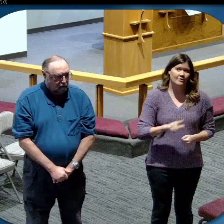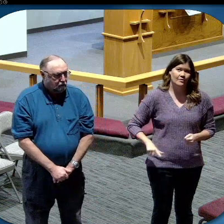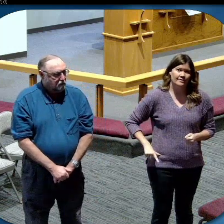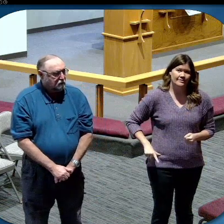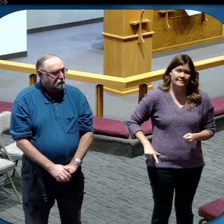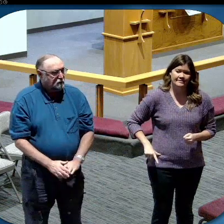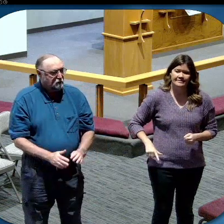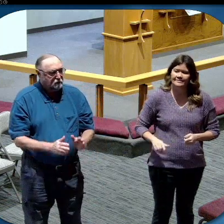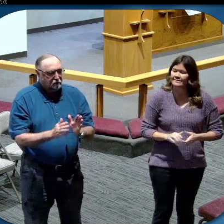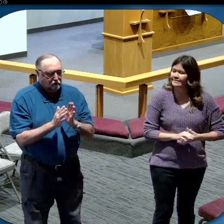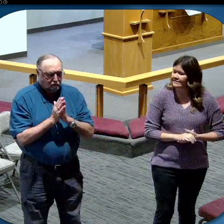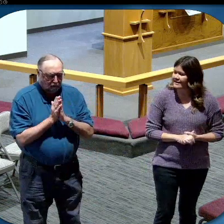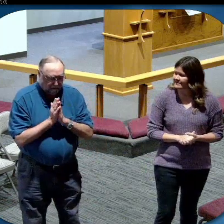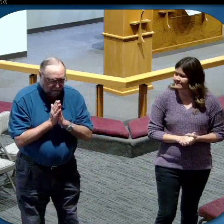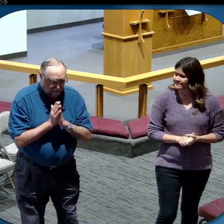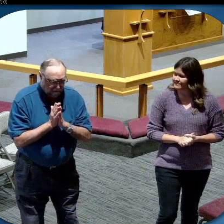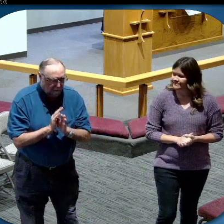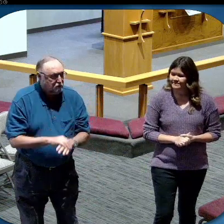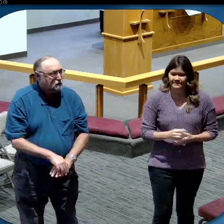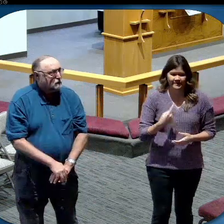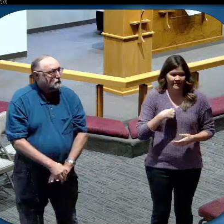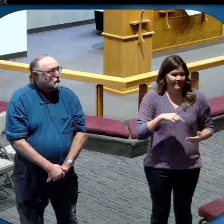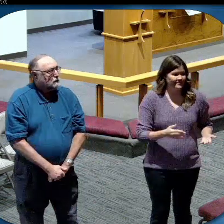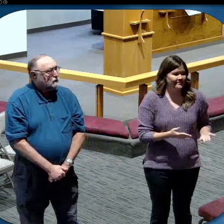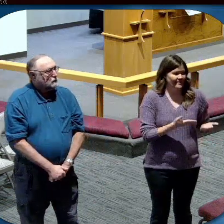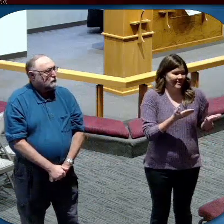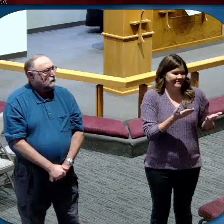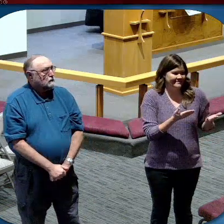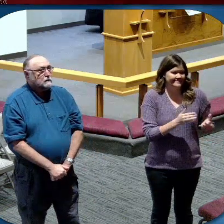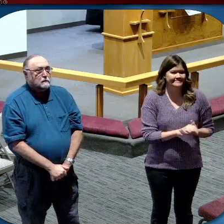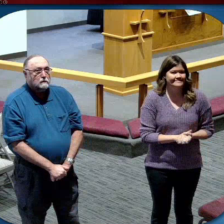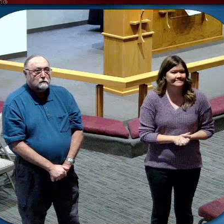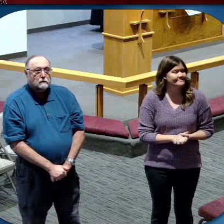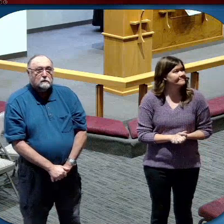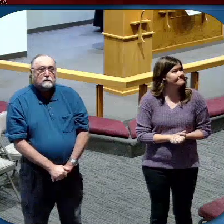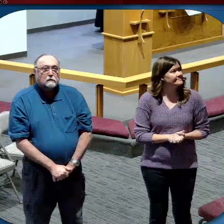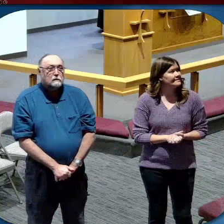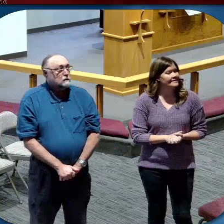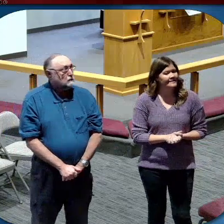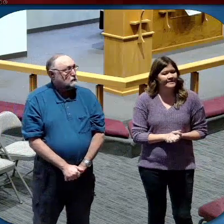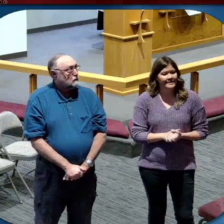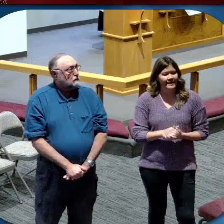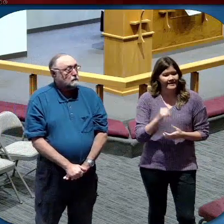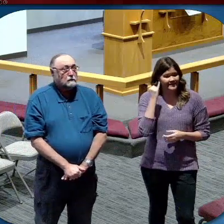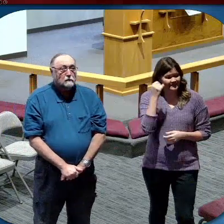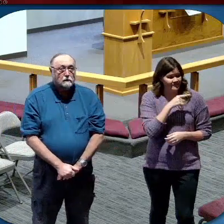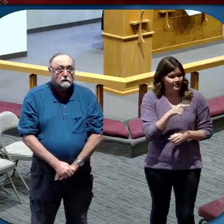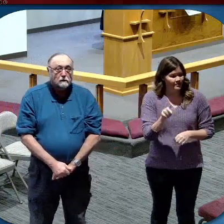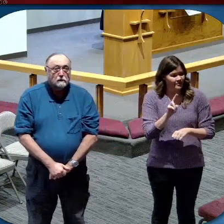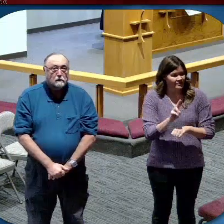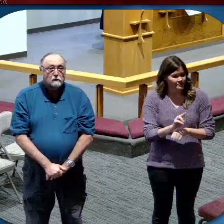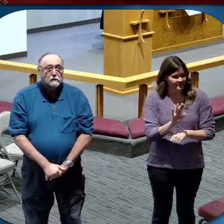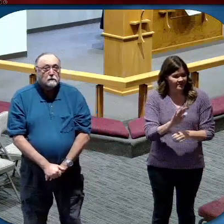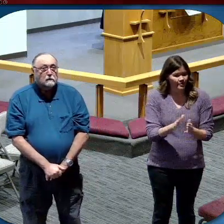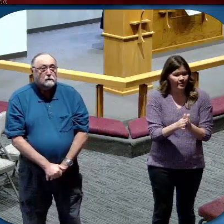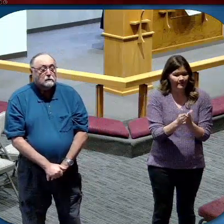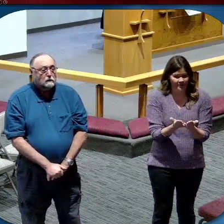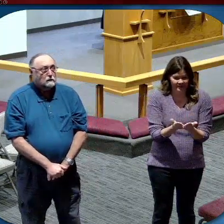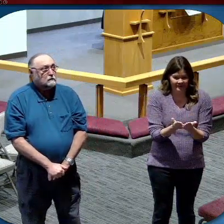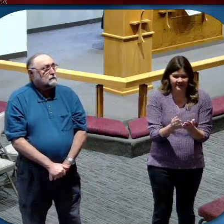Amen. Let us rise for the preface. And if you're using your hymnal, that begins on